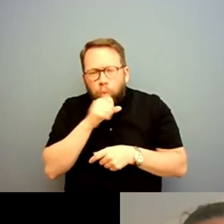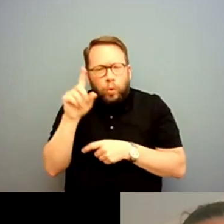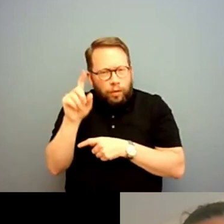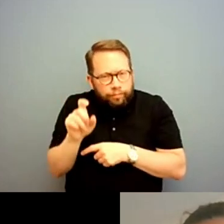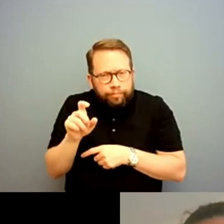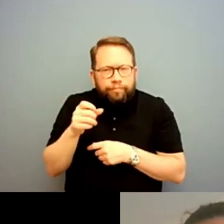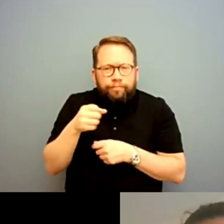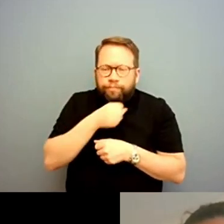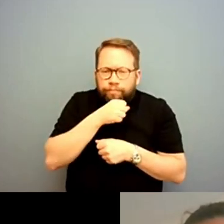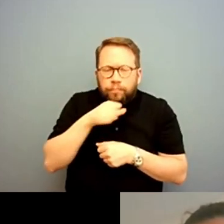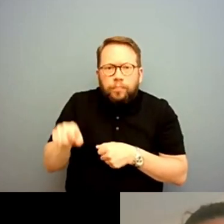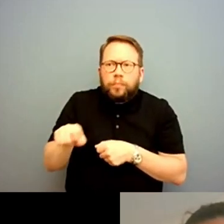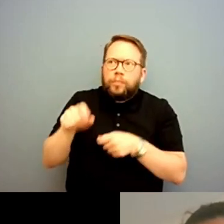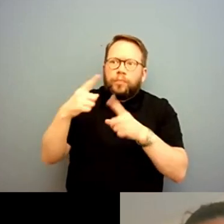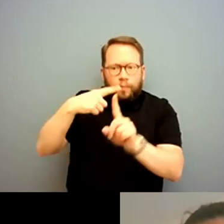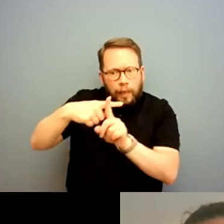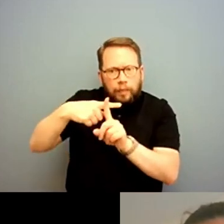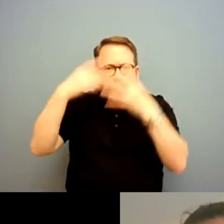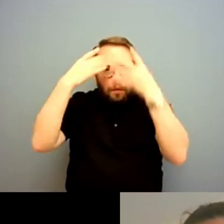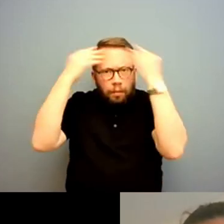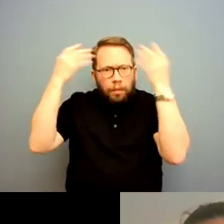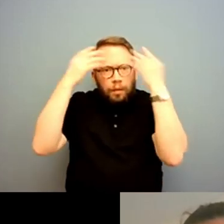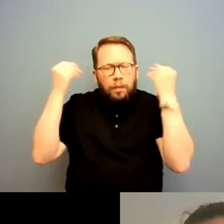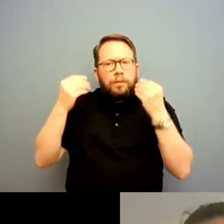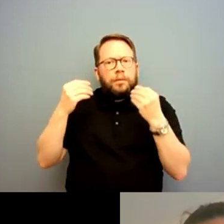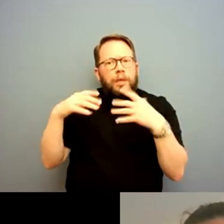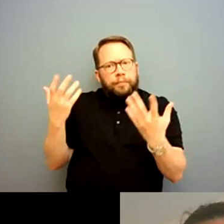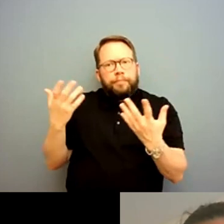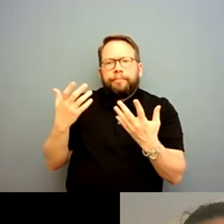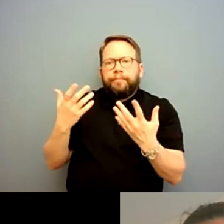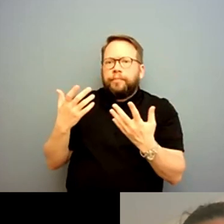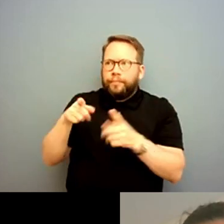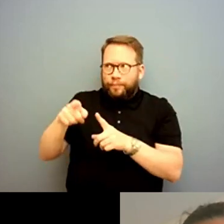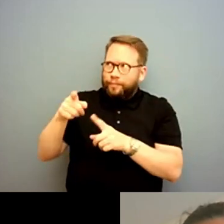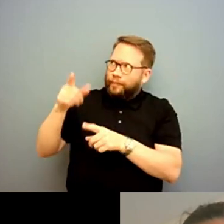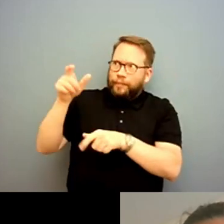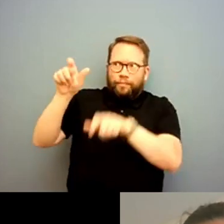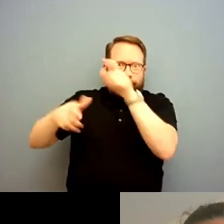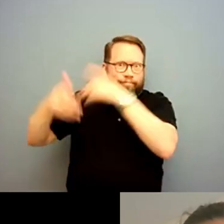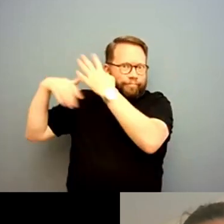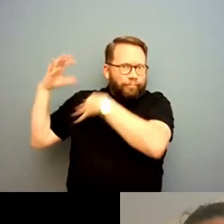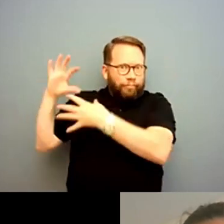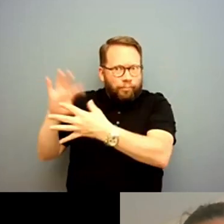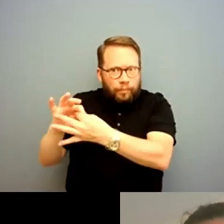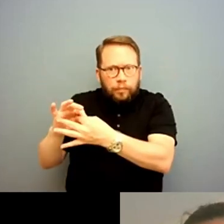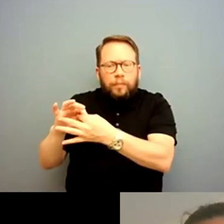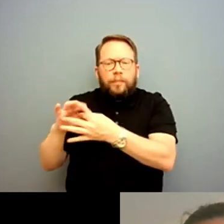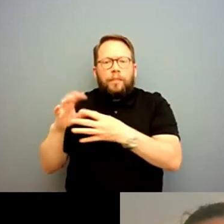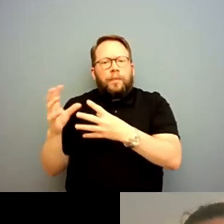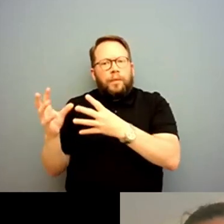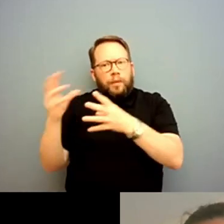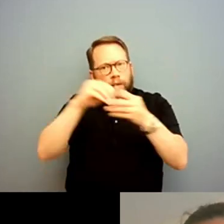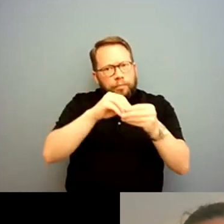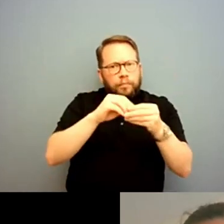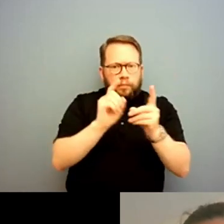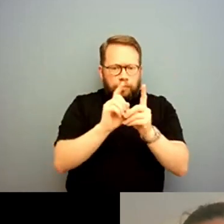what the new convention, hopefully, on the rights of older people will look like in the UN system.